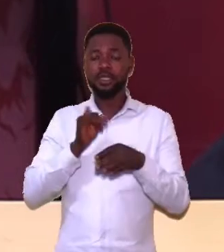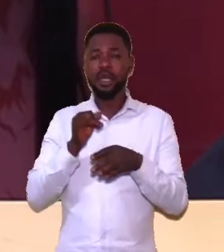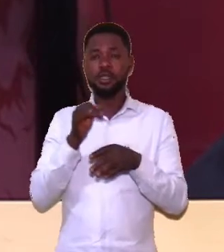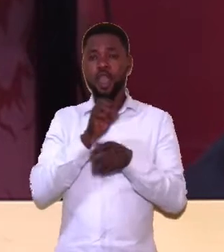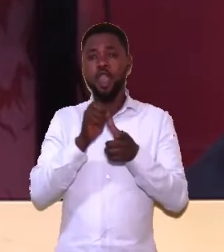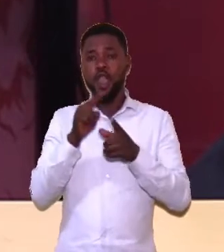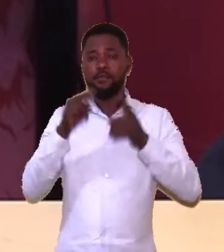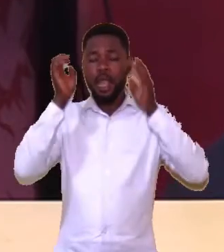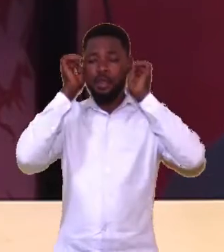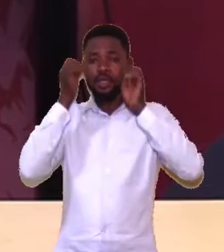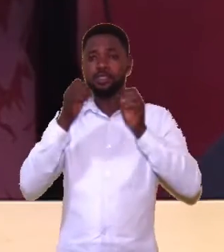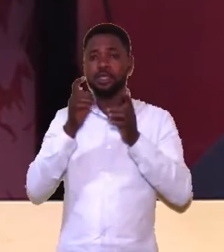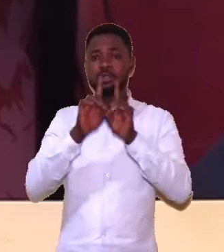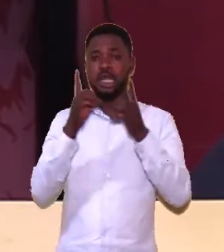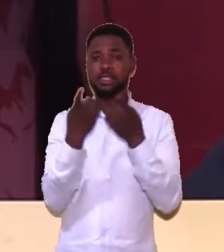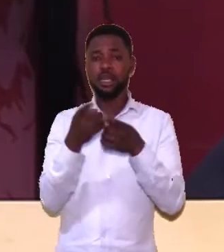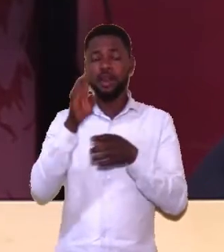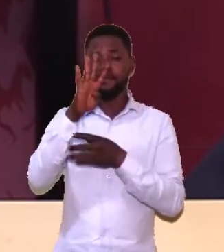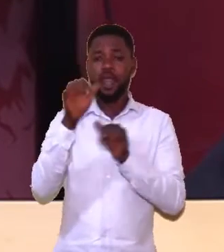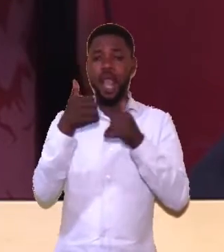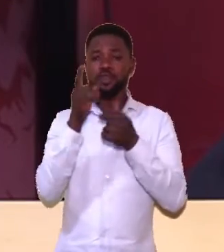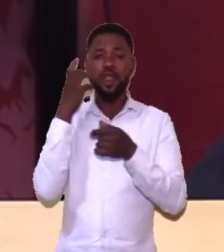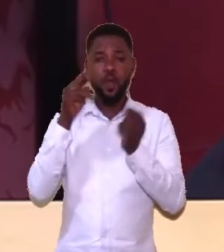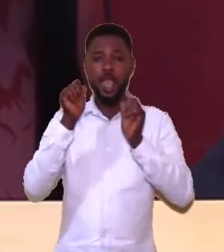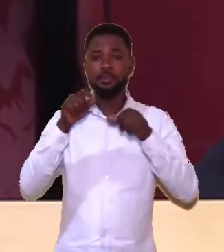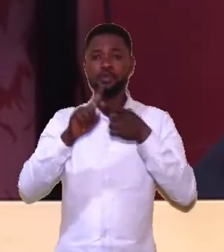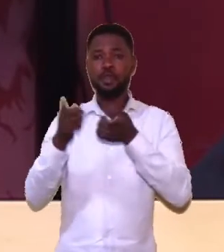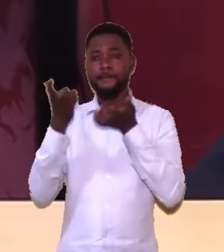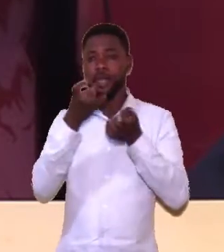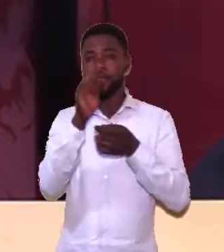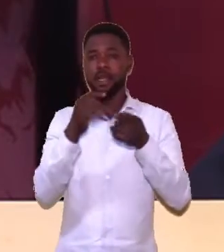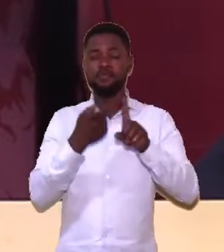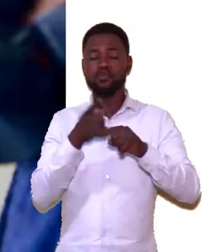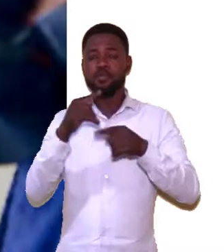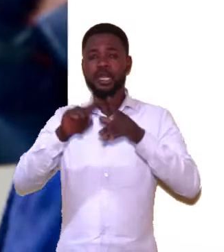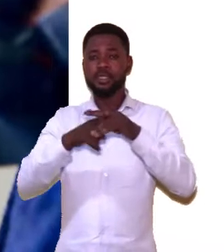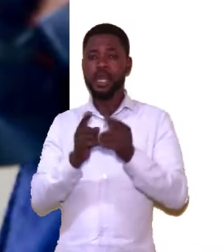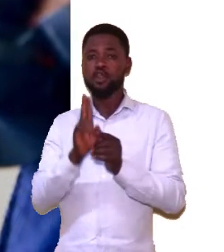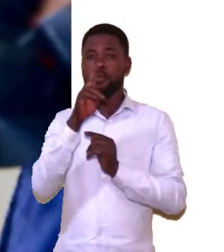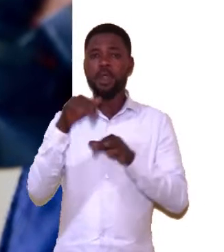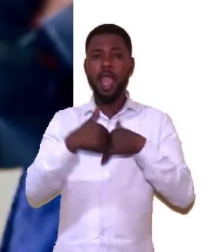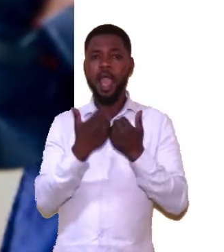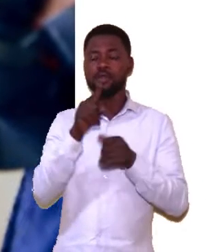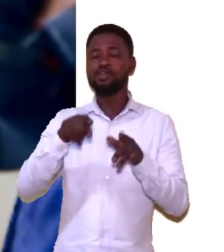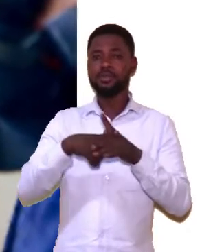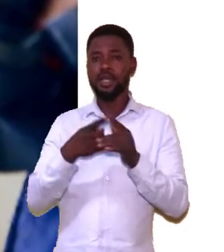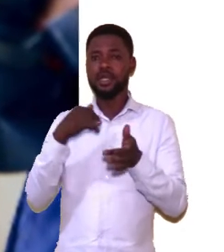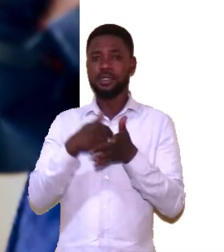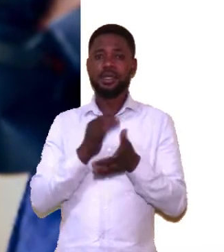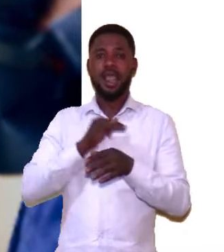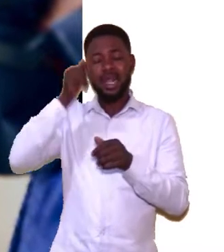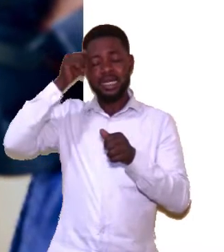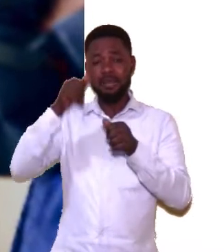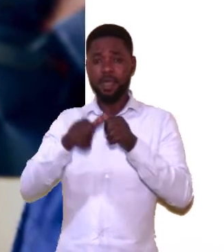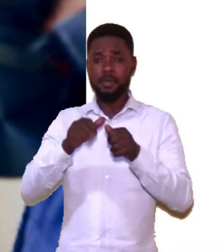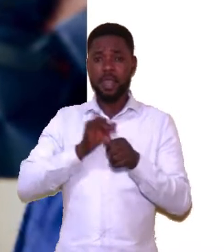in Education District 4. That's correct. How you've been able to bring them up from the startup, how you started it. I remember I was